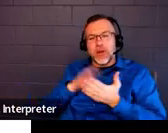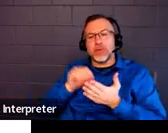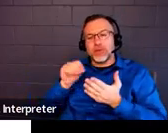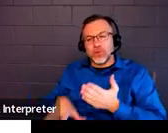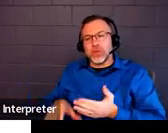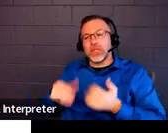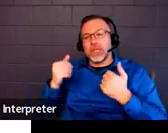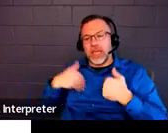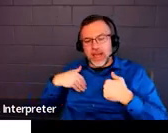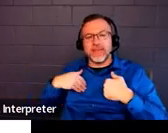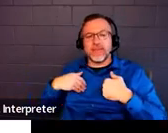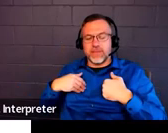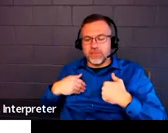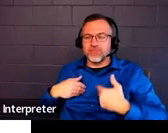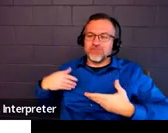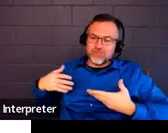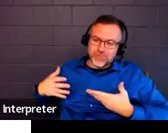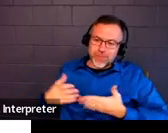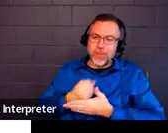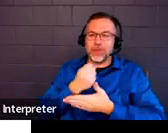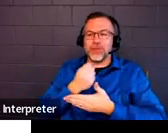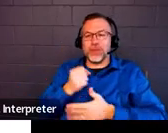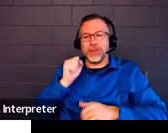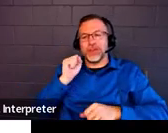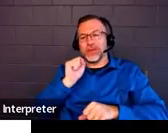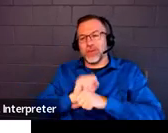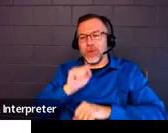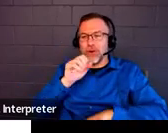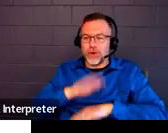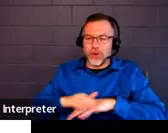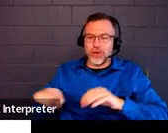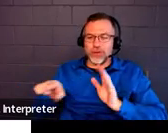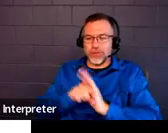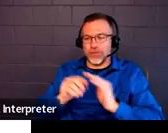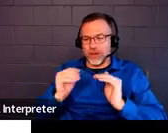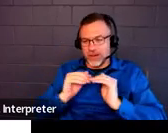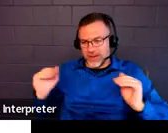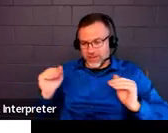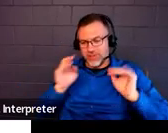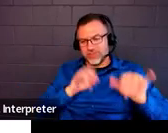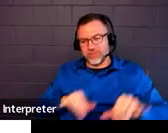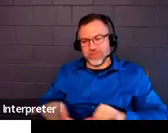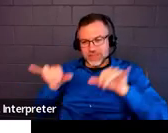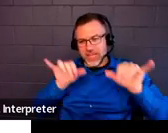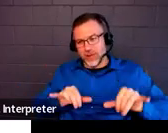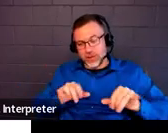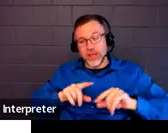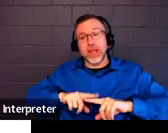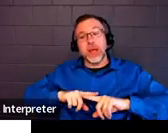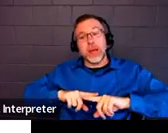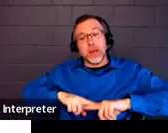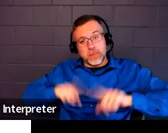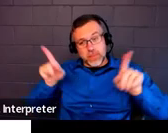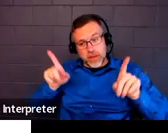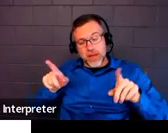opportunity to work on grade level standards, but they're of,